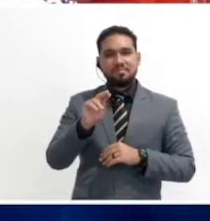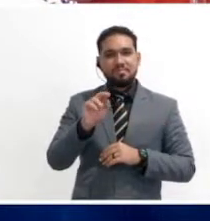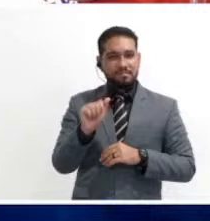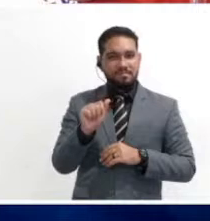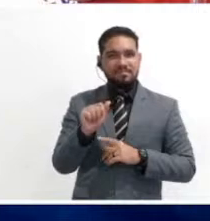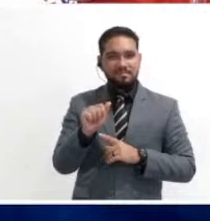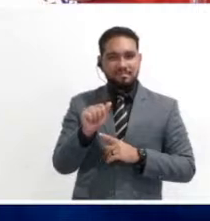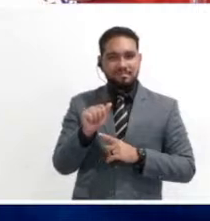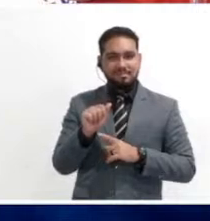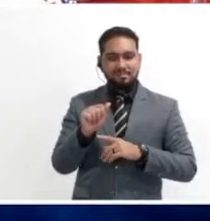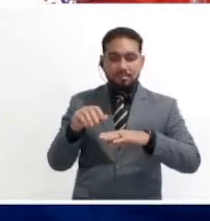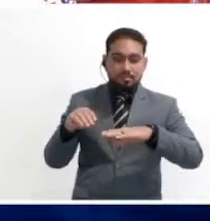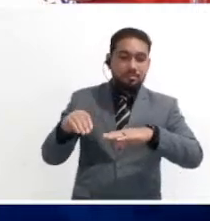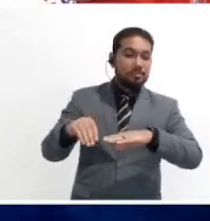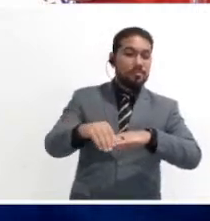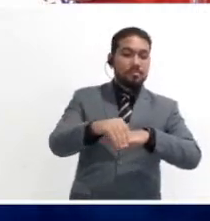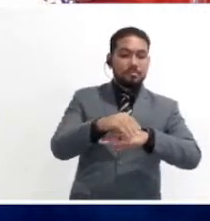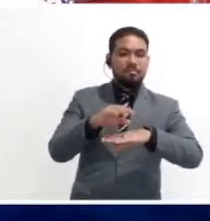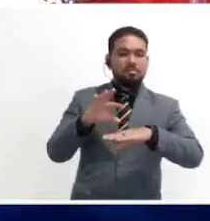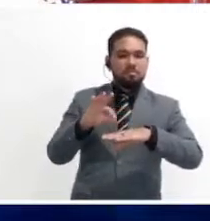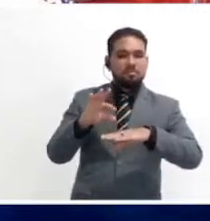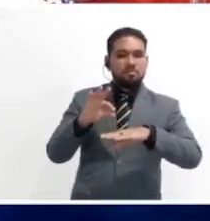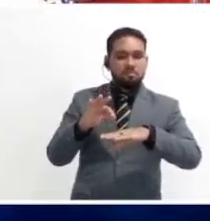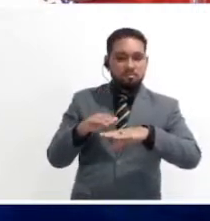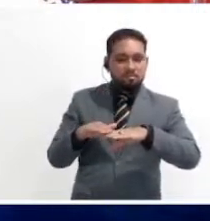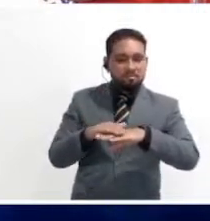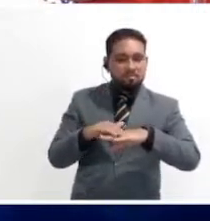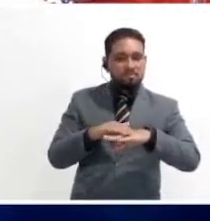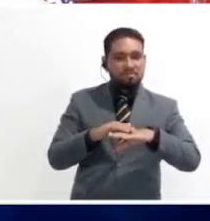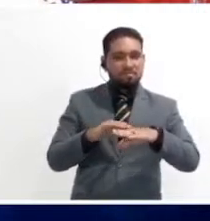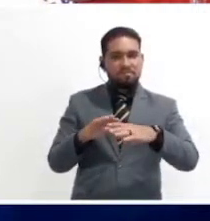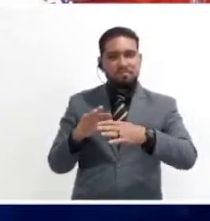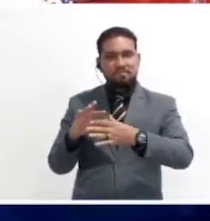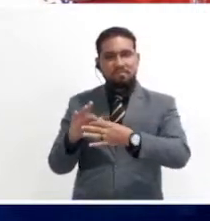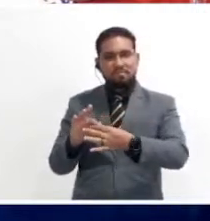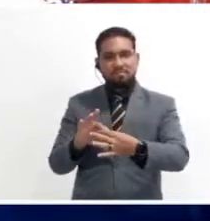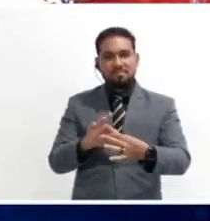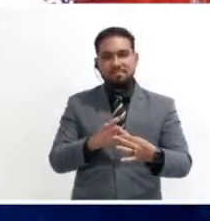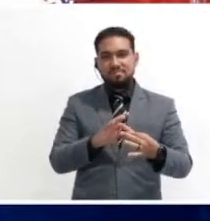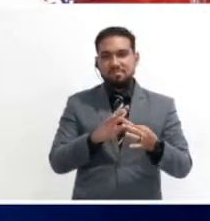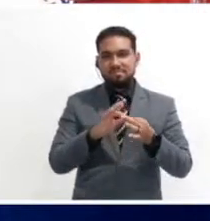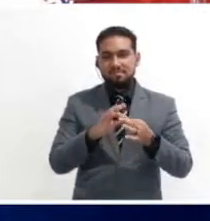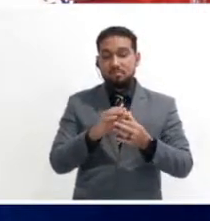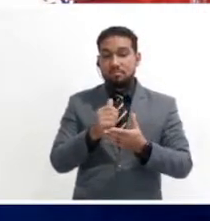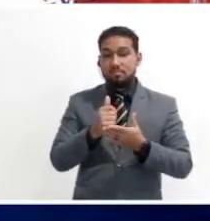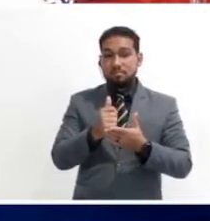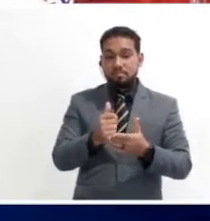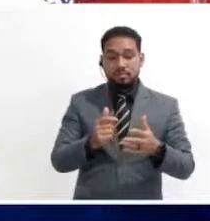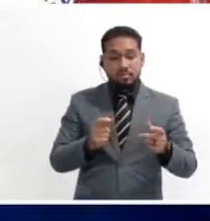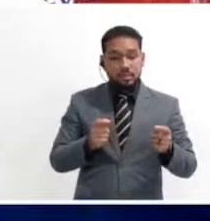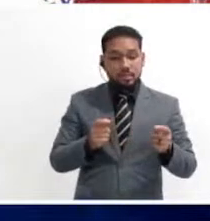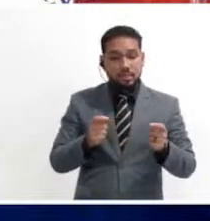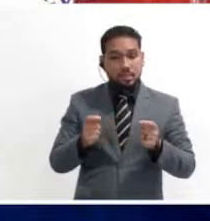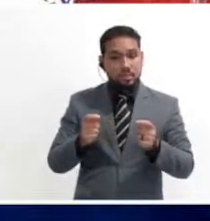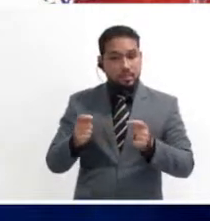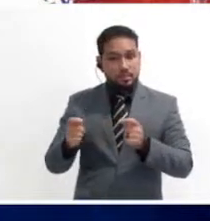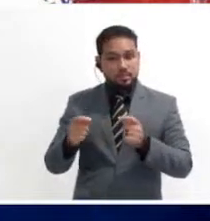particles to be able to control the mechanical properties of the material.